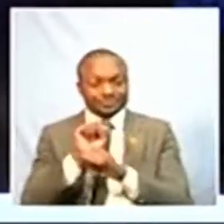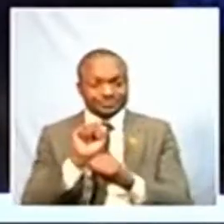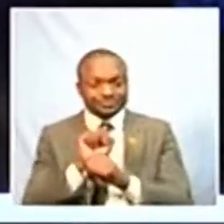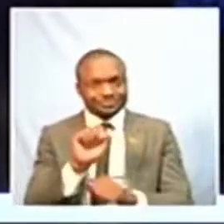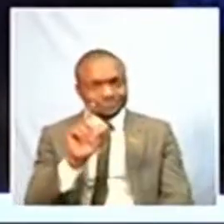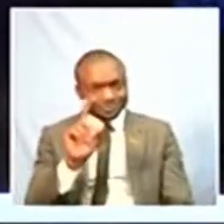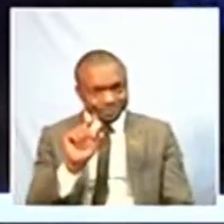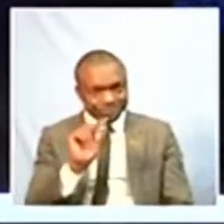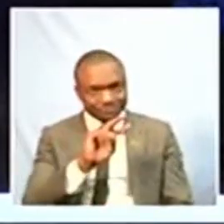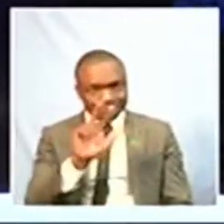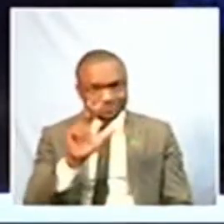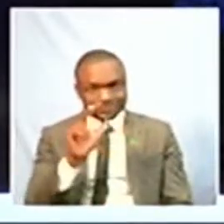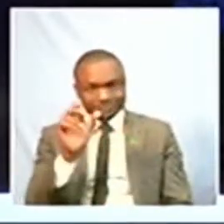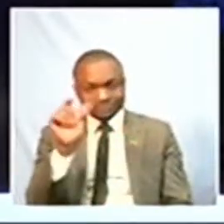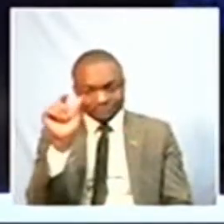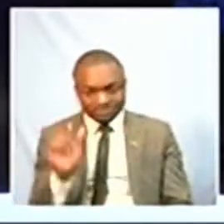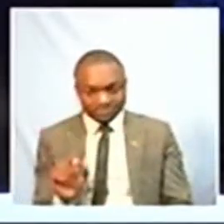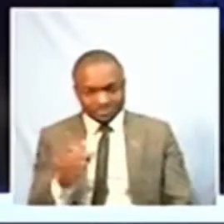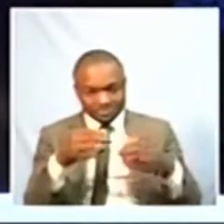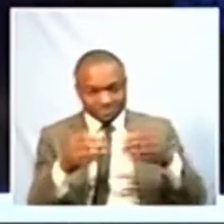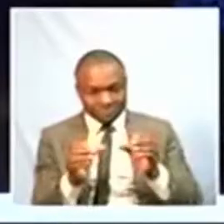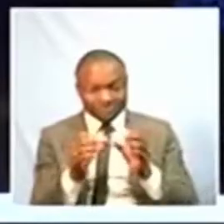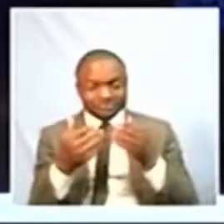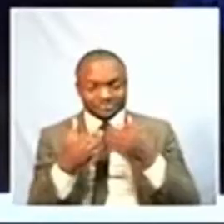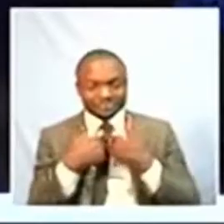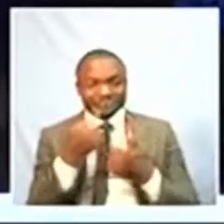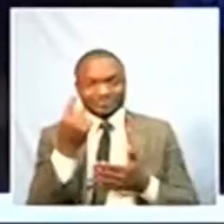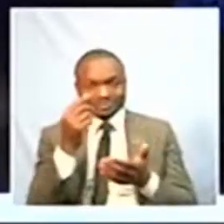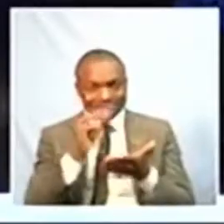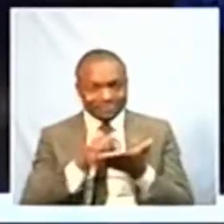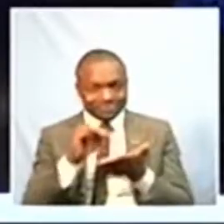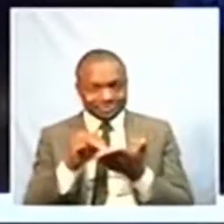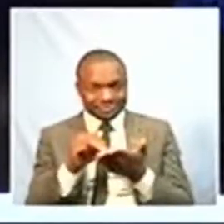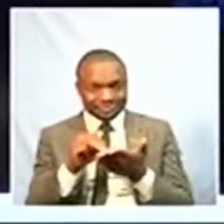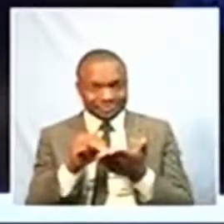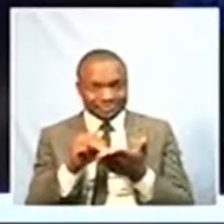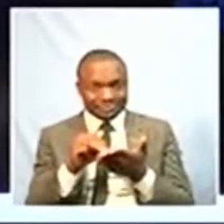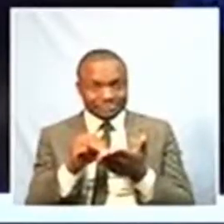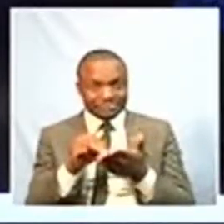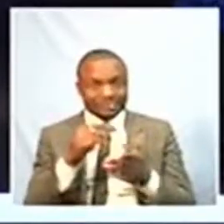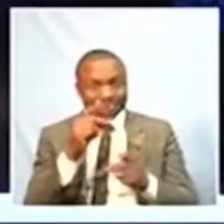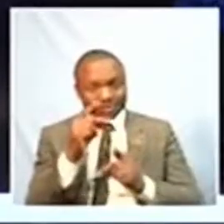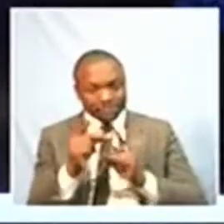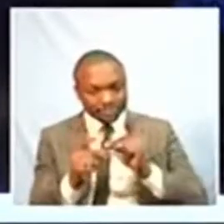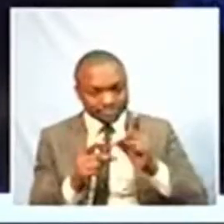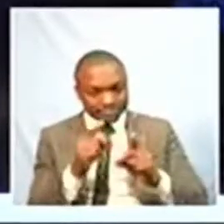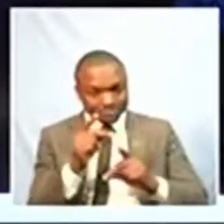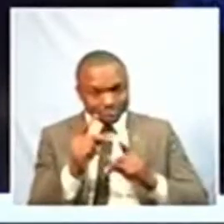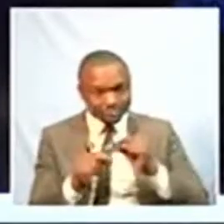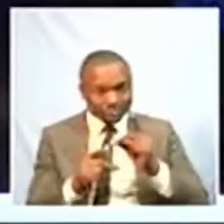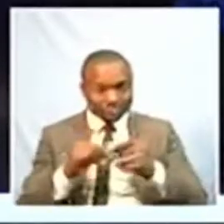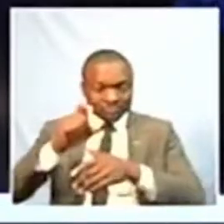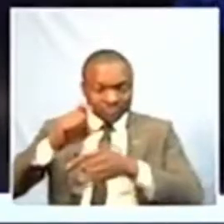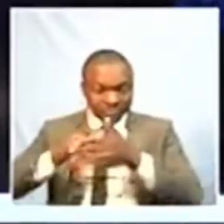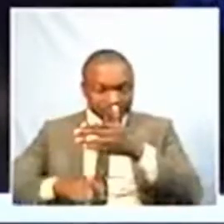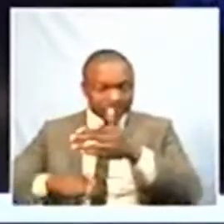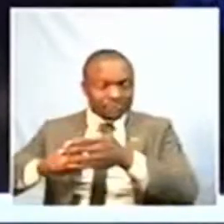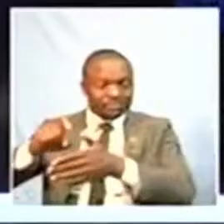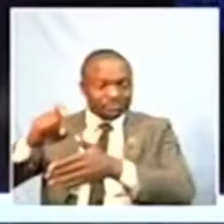So meaning each constituency has that 1 million. And in the event that the costings are